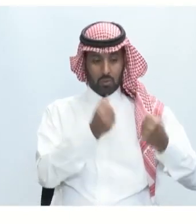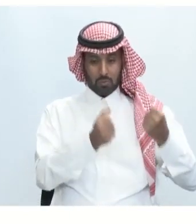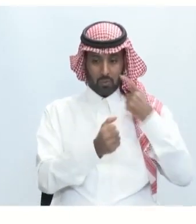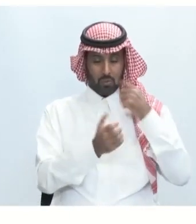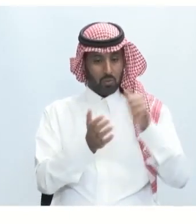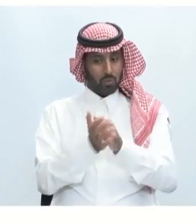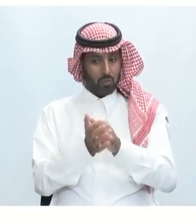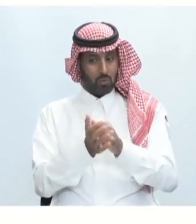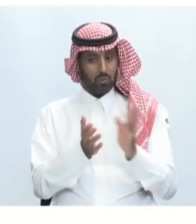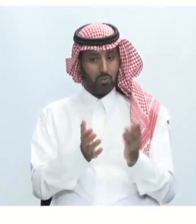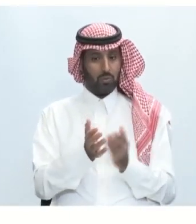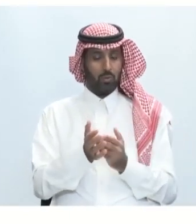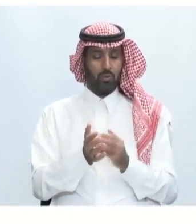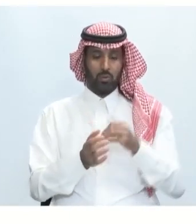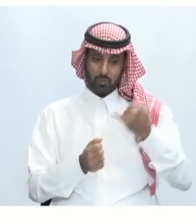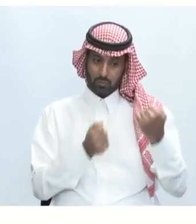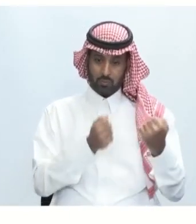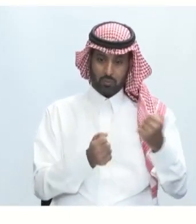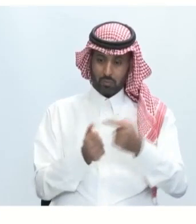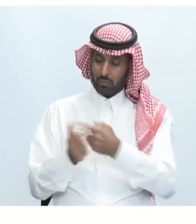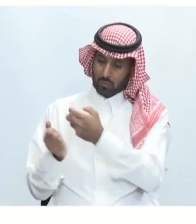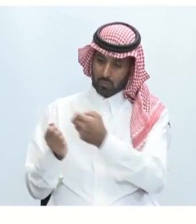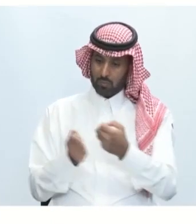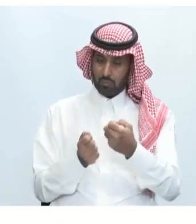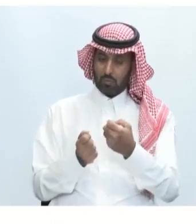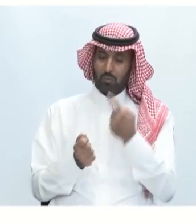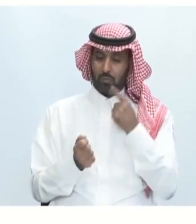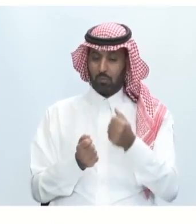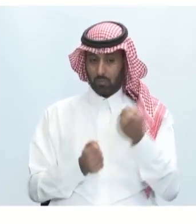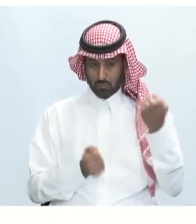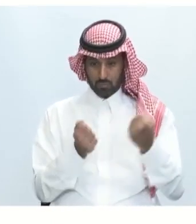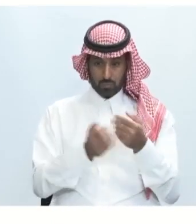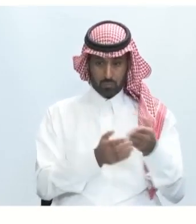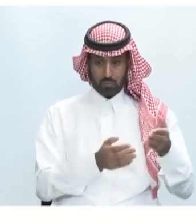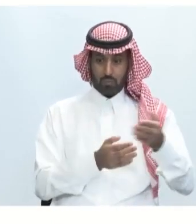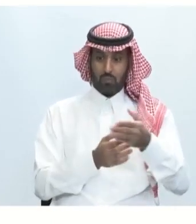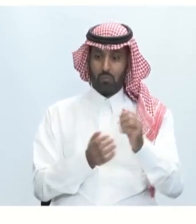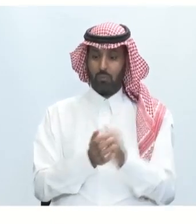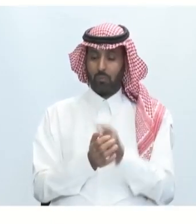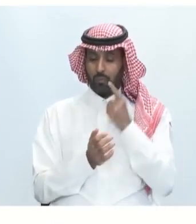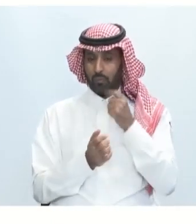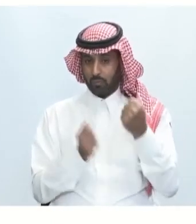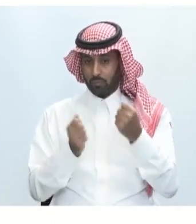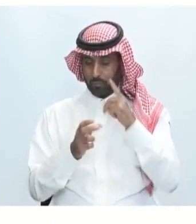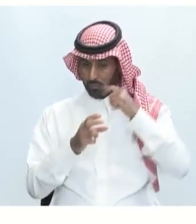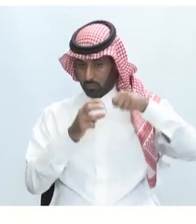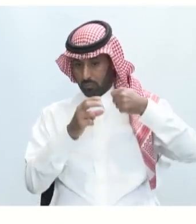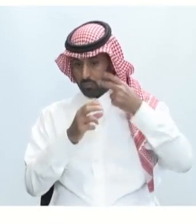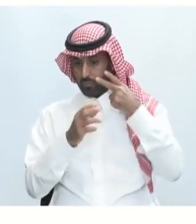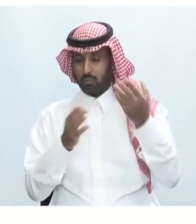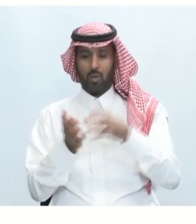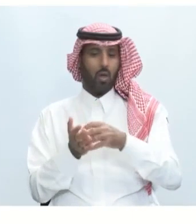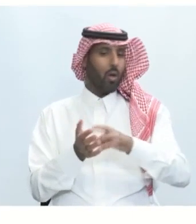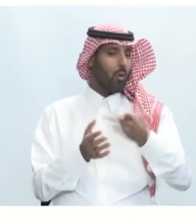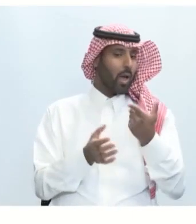house. Yes, this is an easy one. To Ahmed's house. To drive him to the studio. Alex said,